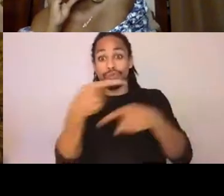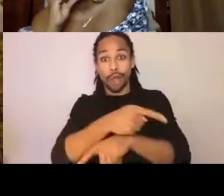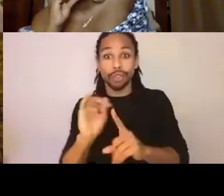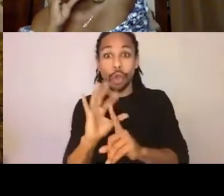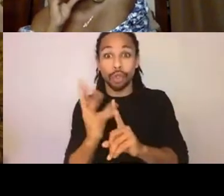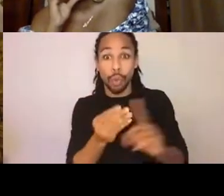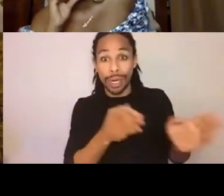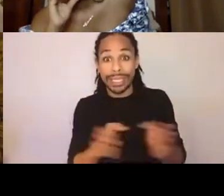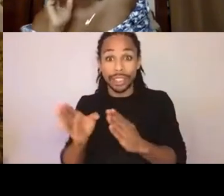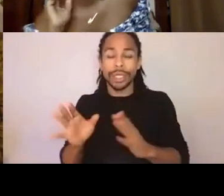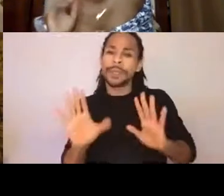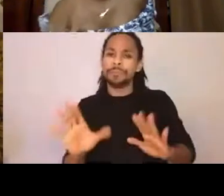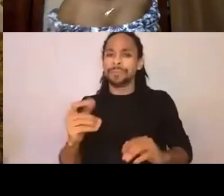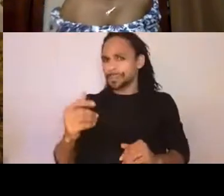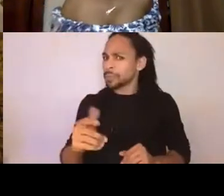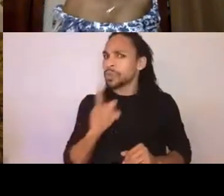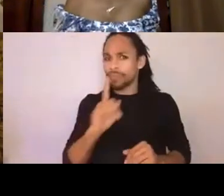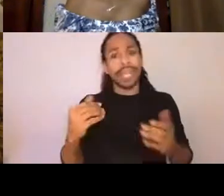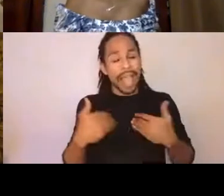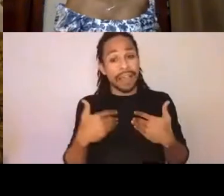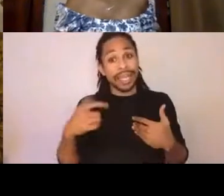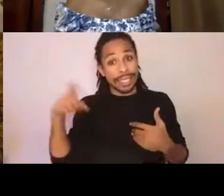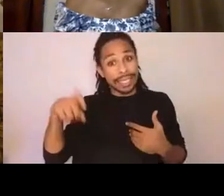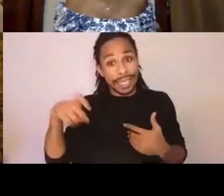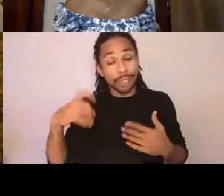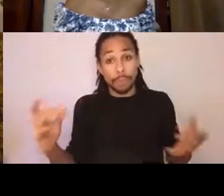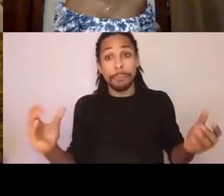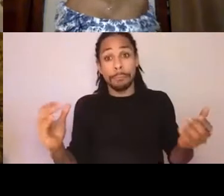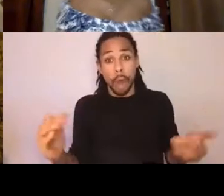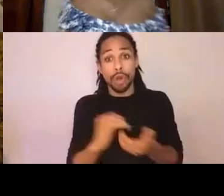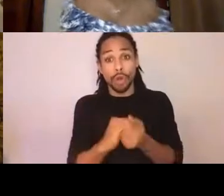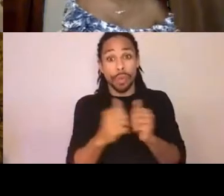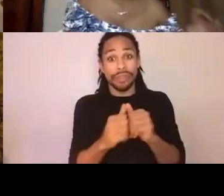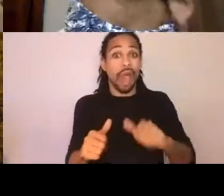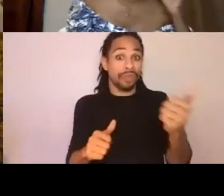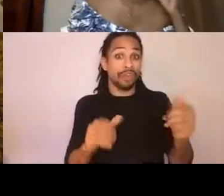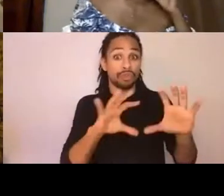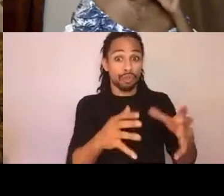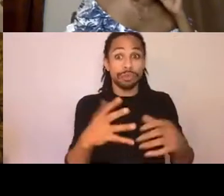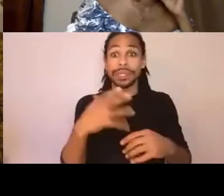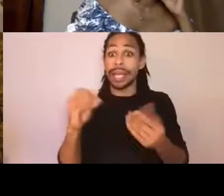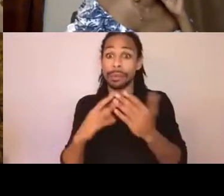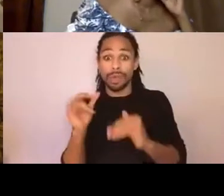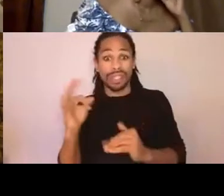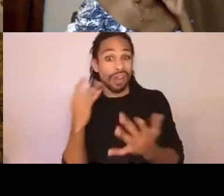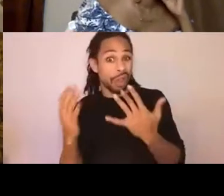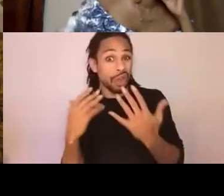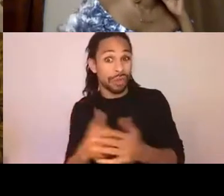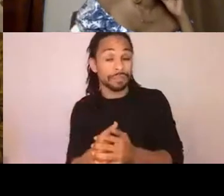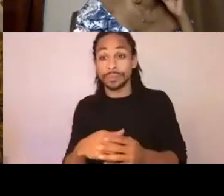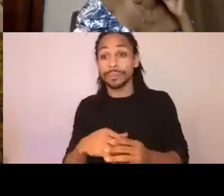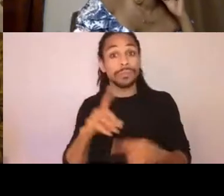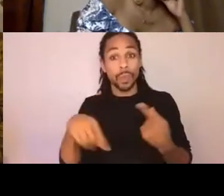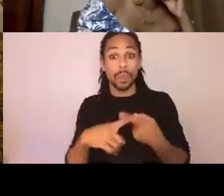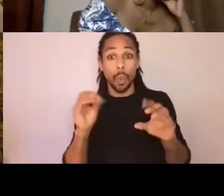there's just such a need, I think, to partner with other groups and communities of color. And I feel like when